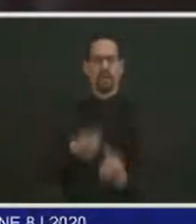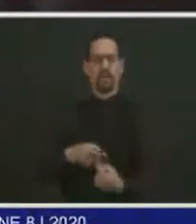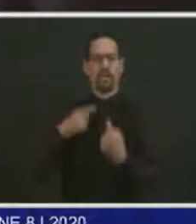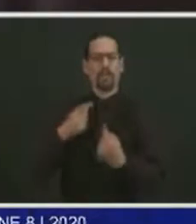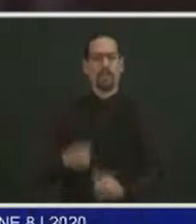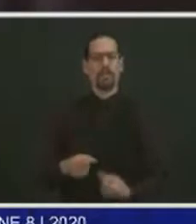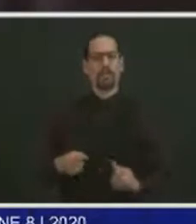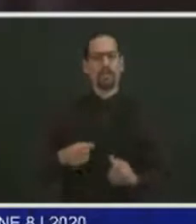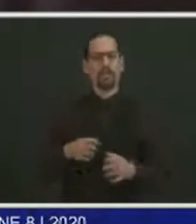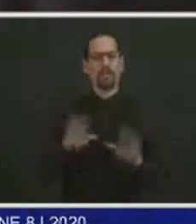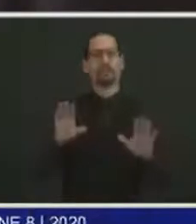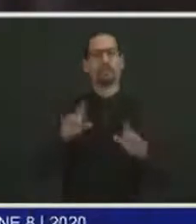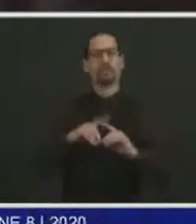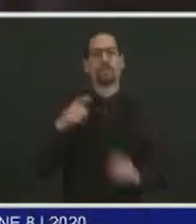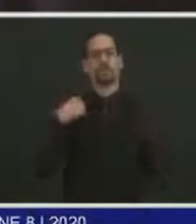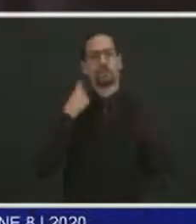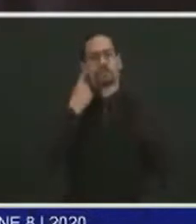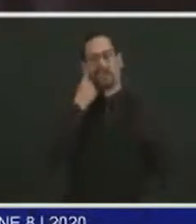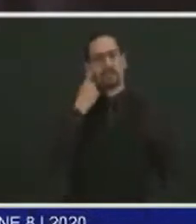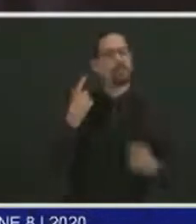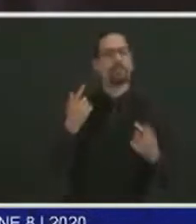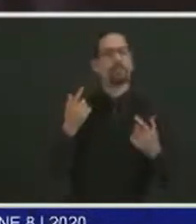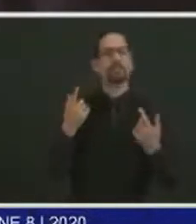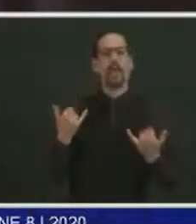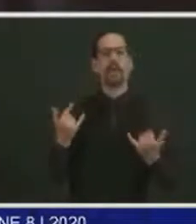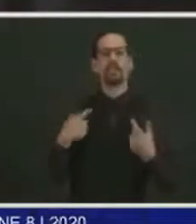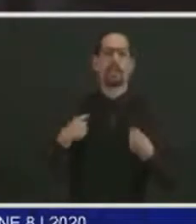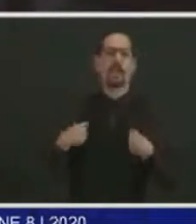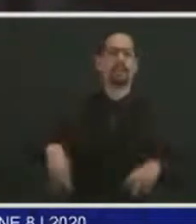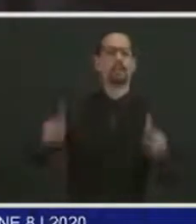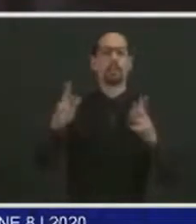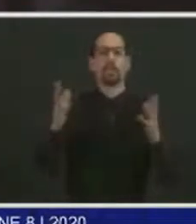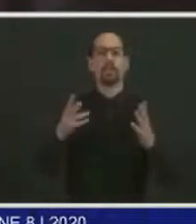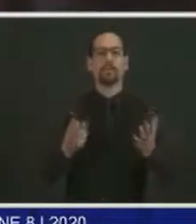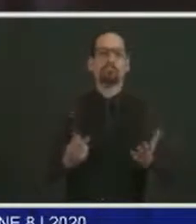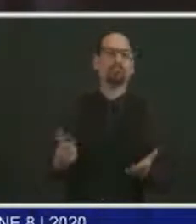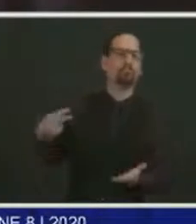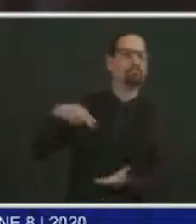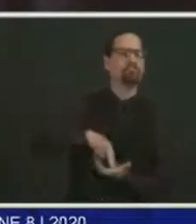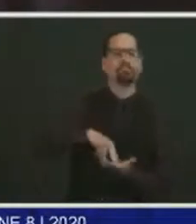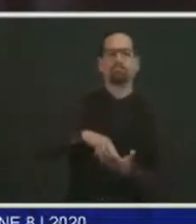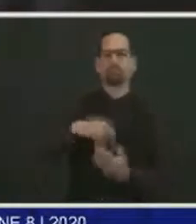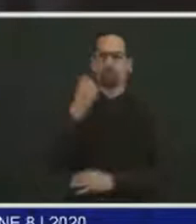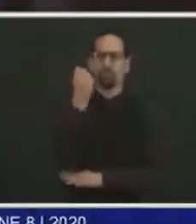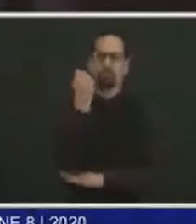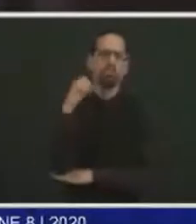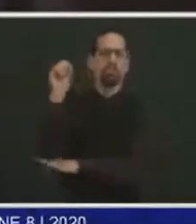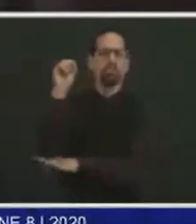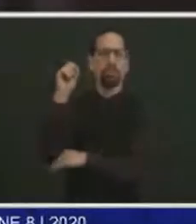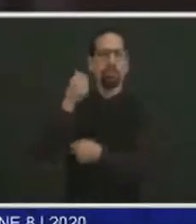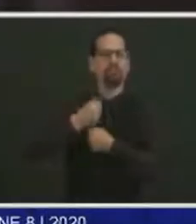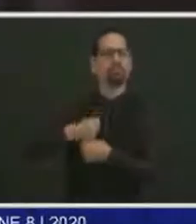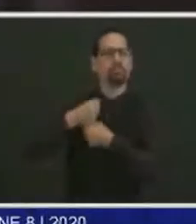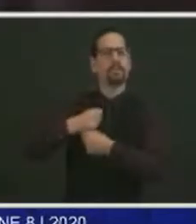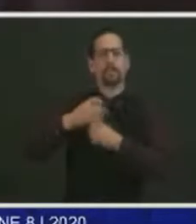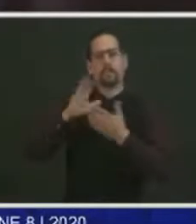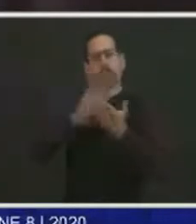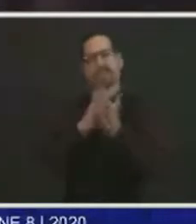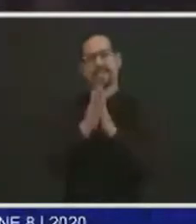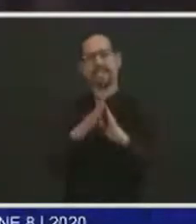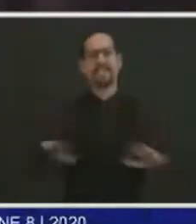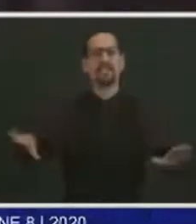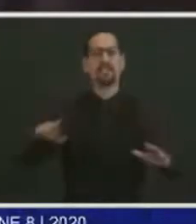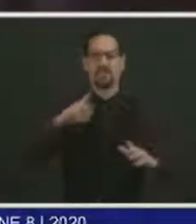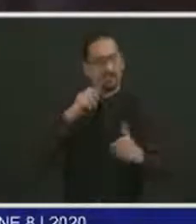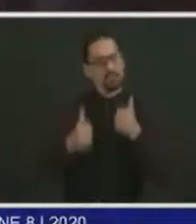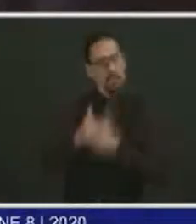safe from a COVID-19 standpoint. The majority of people that we saw were wearing masks, and we made sure that they had